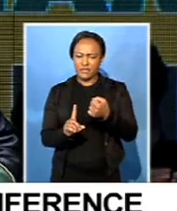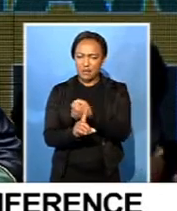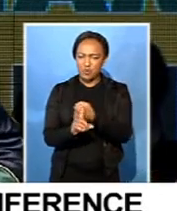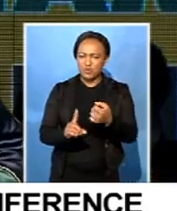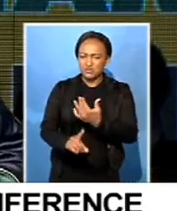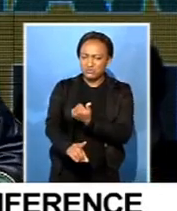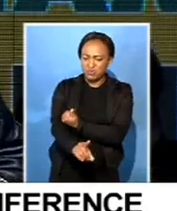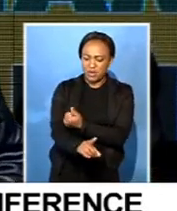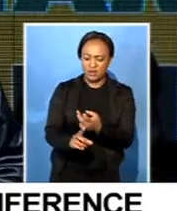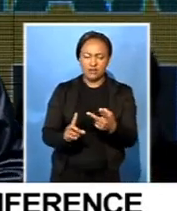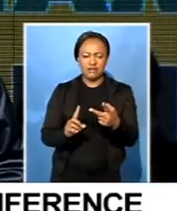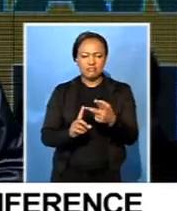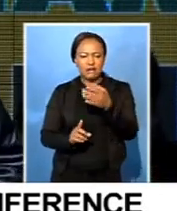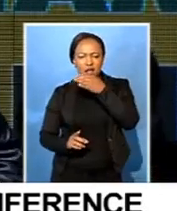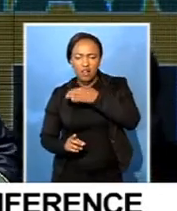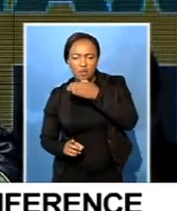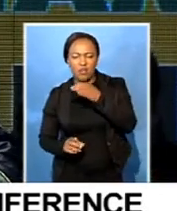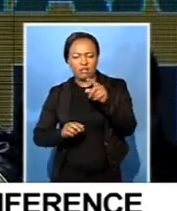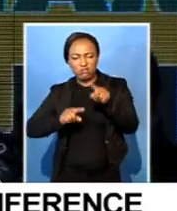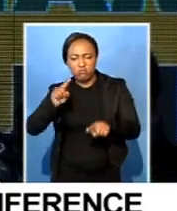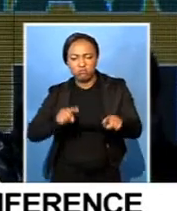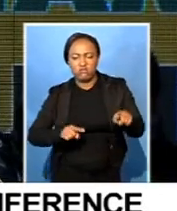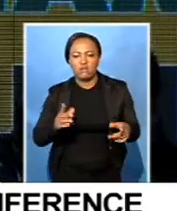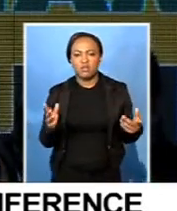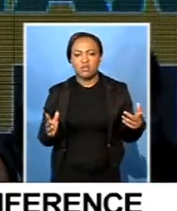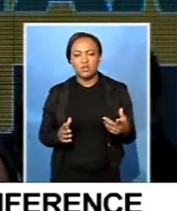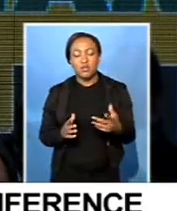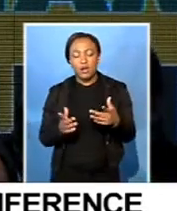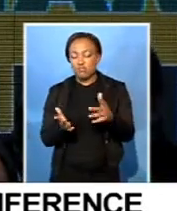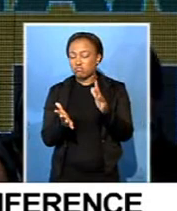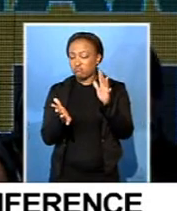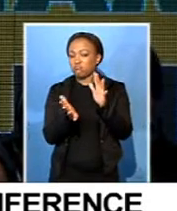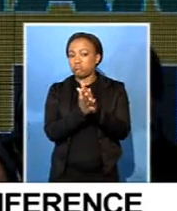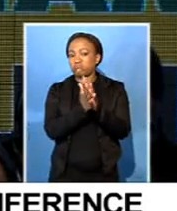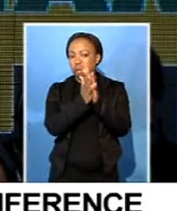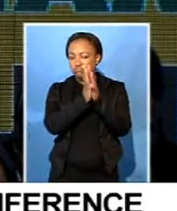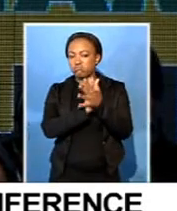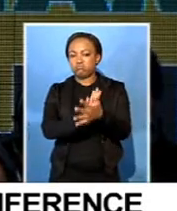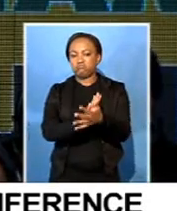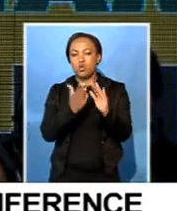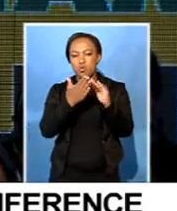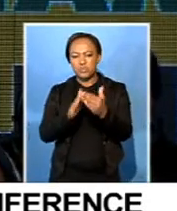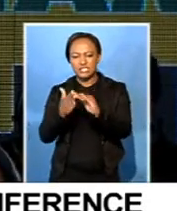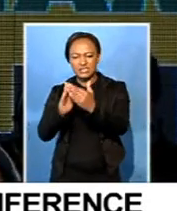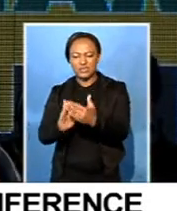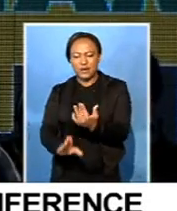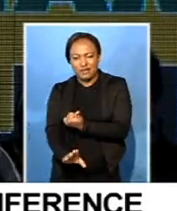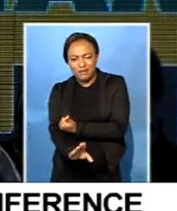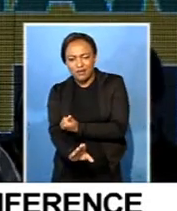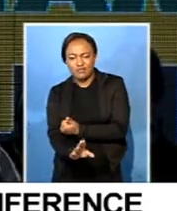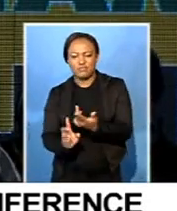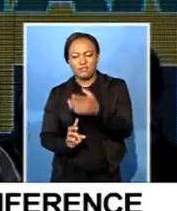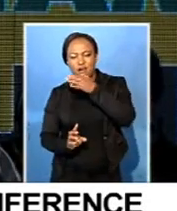and substance abuse, which are tearing communities apart, from